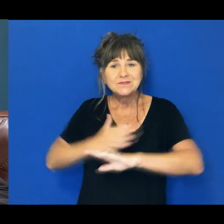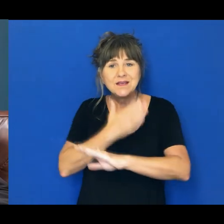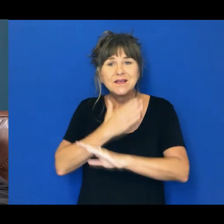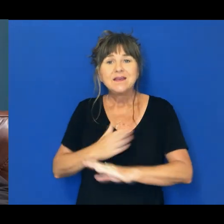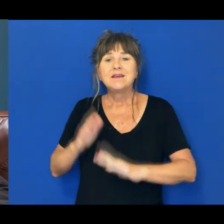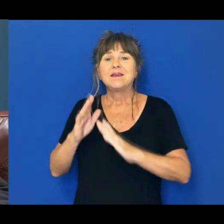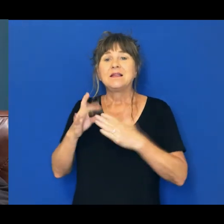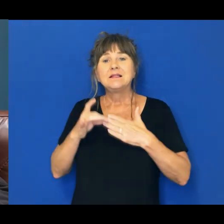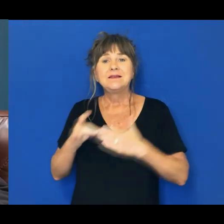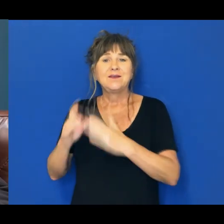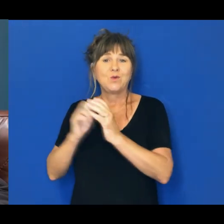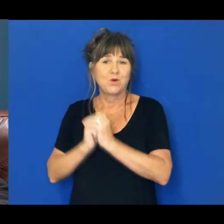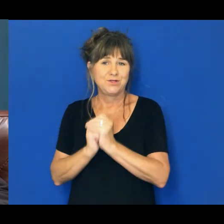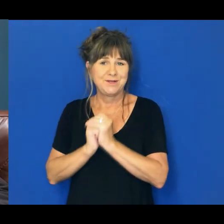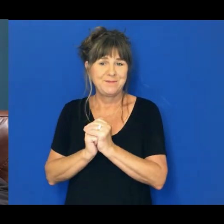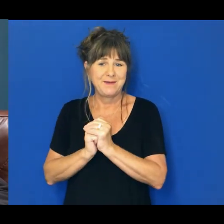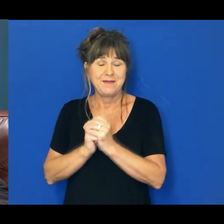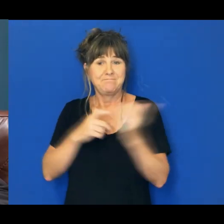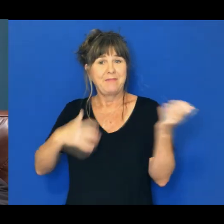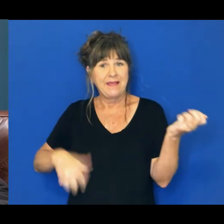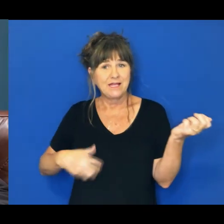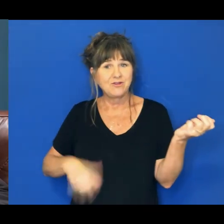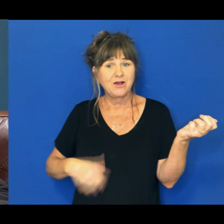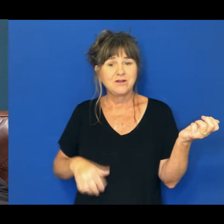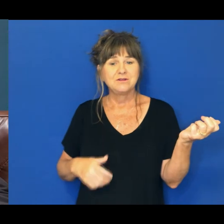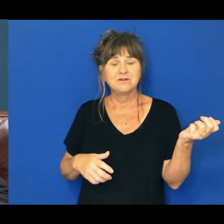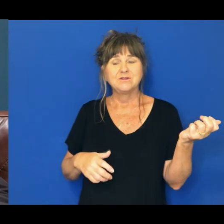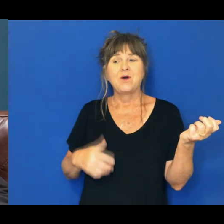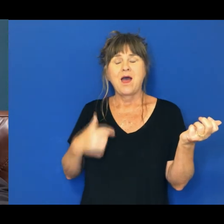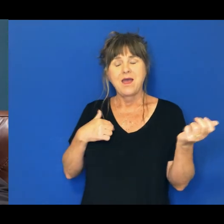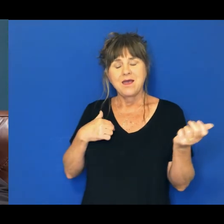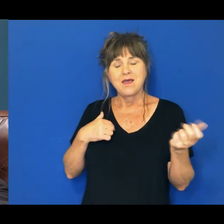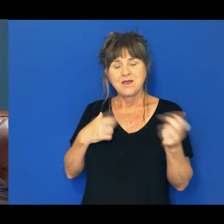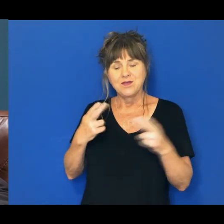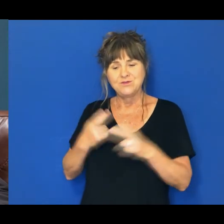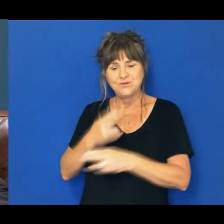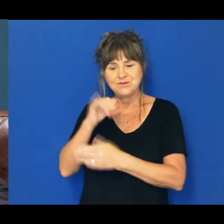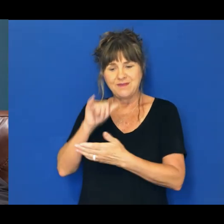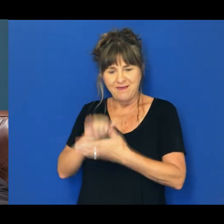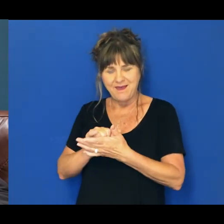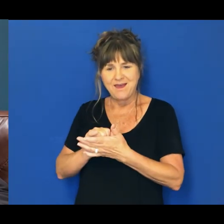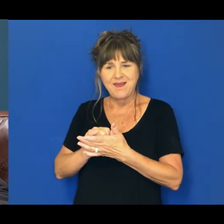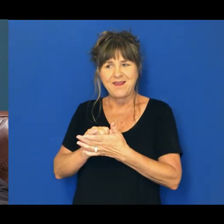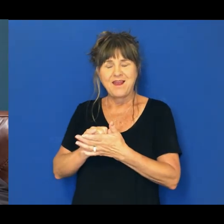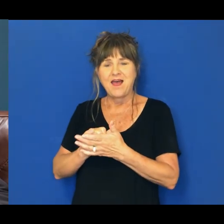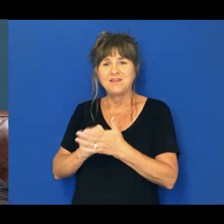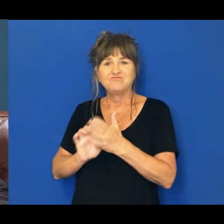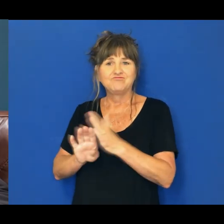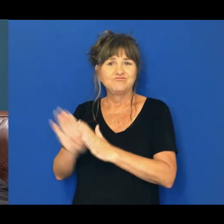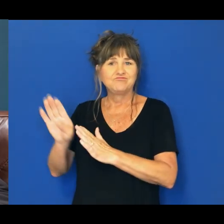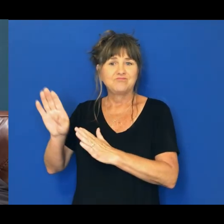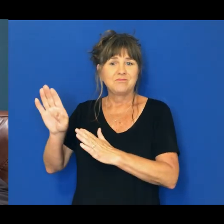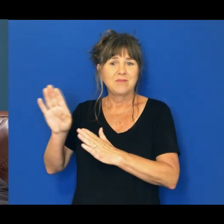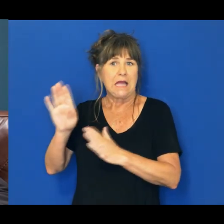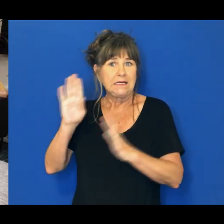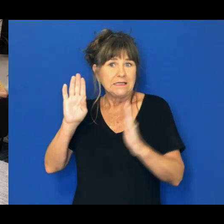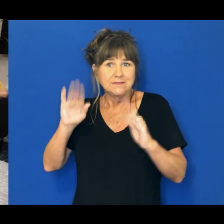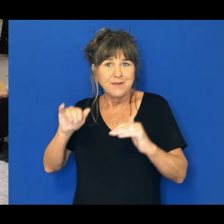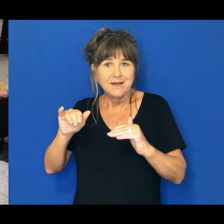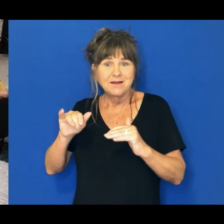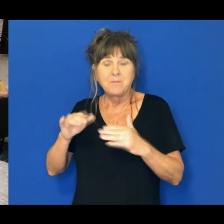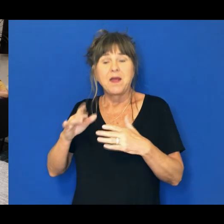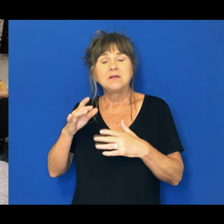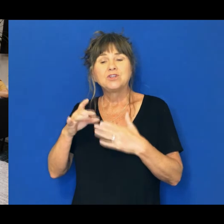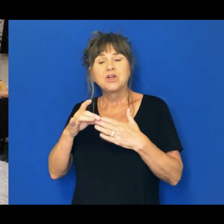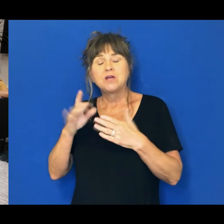sing, lead worship and lead and play guitar so I can combine these two together. And like it took off to the point where I wasn't expecting